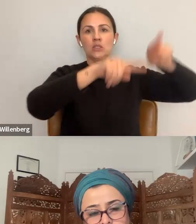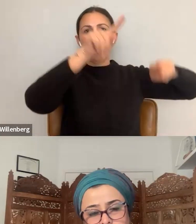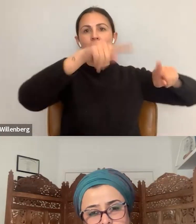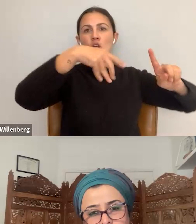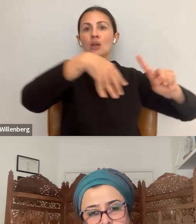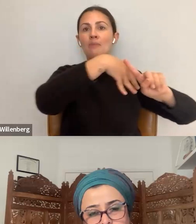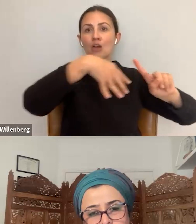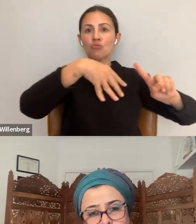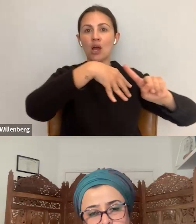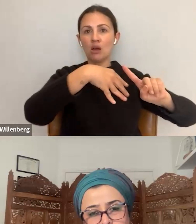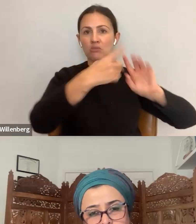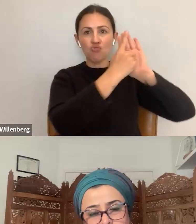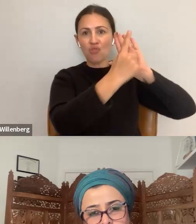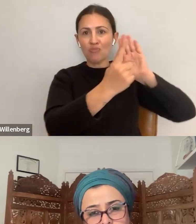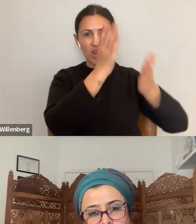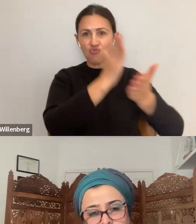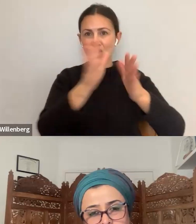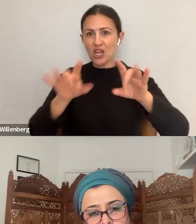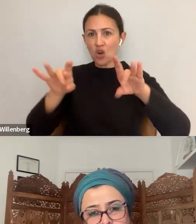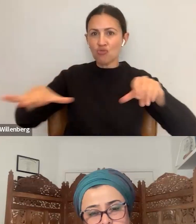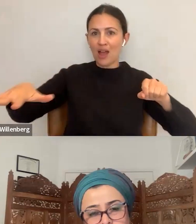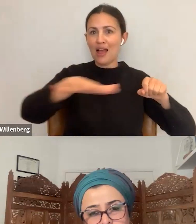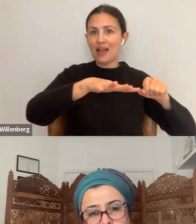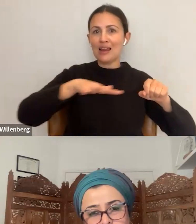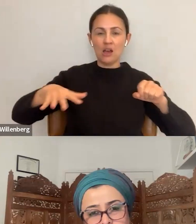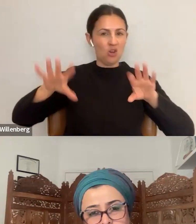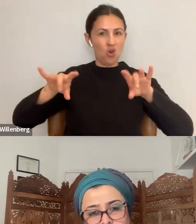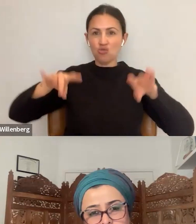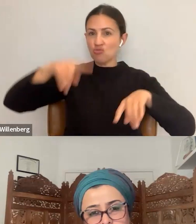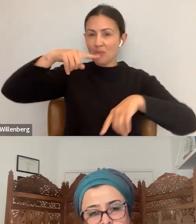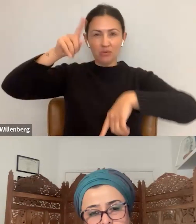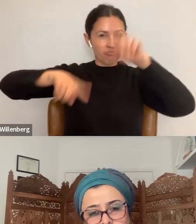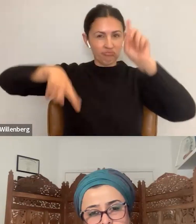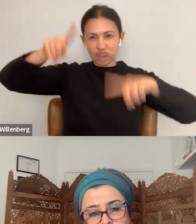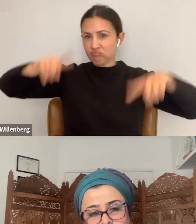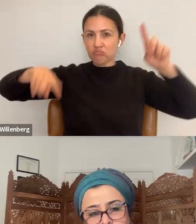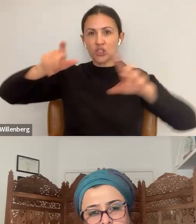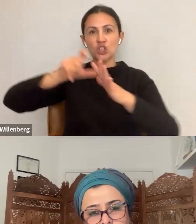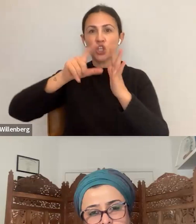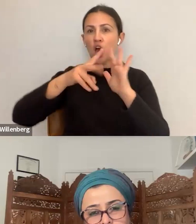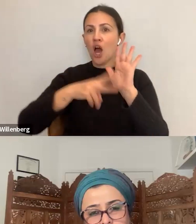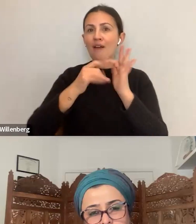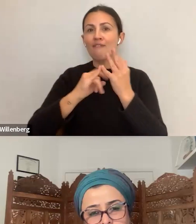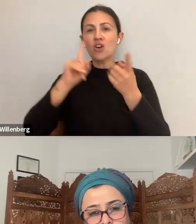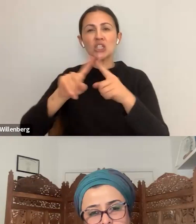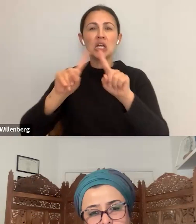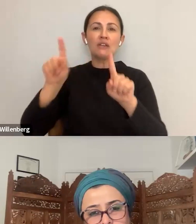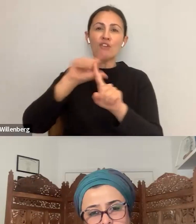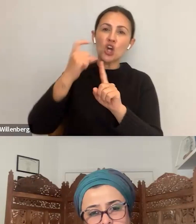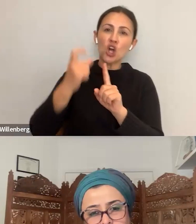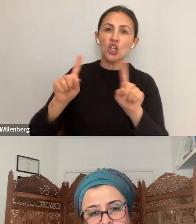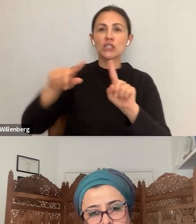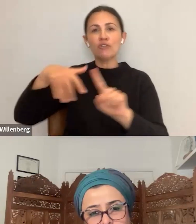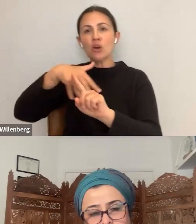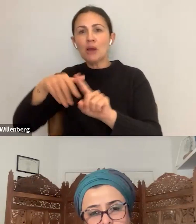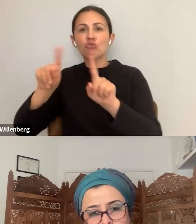or reflects the diversity and complexity of the population and the communities in